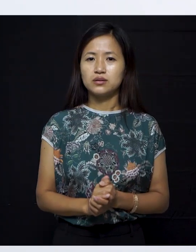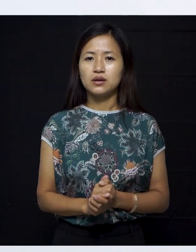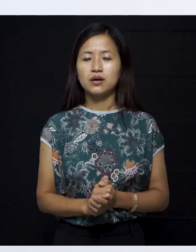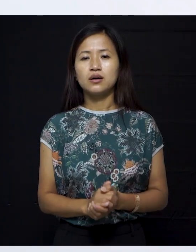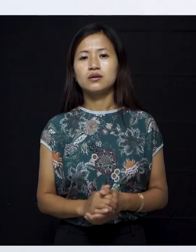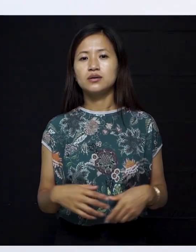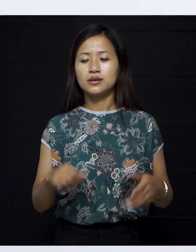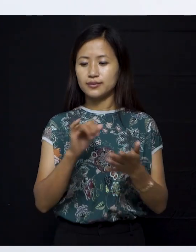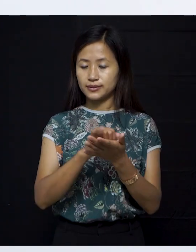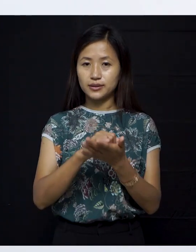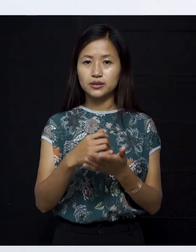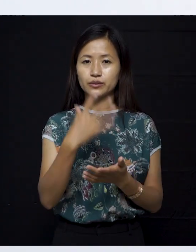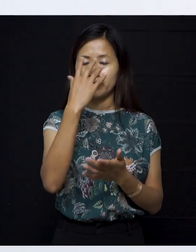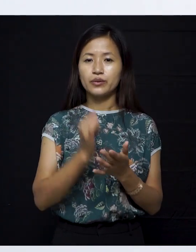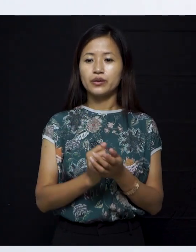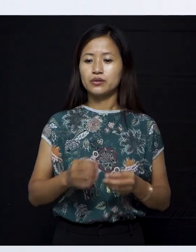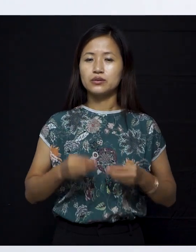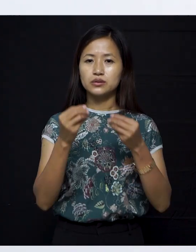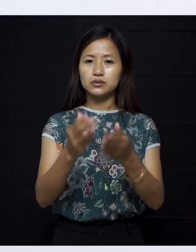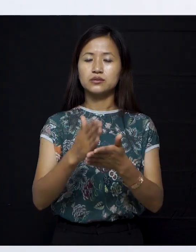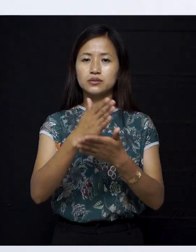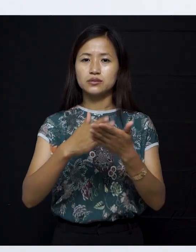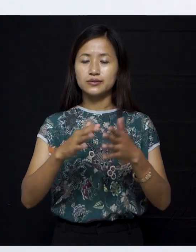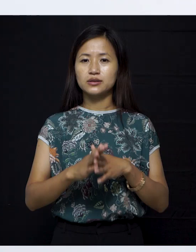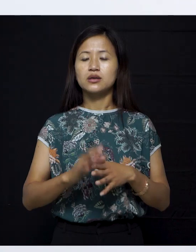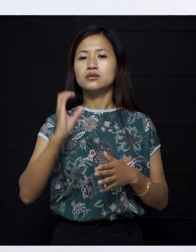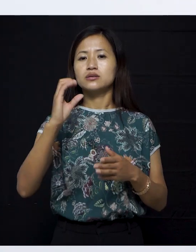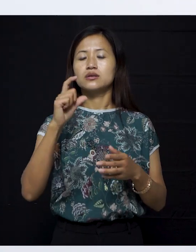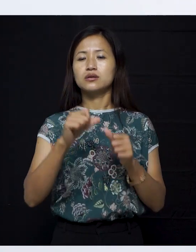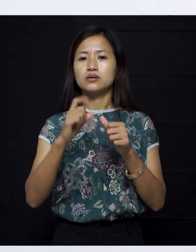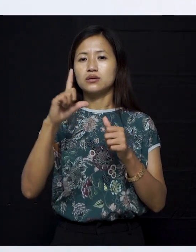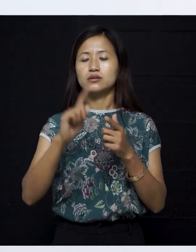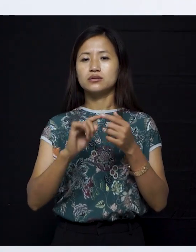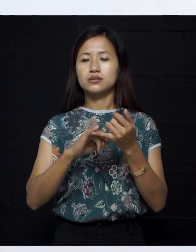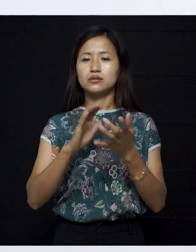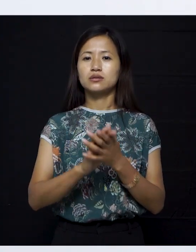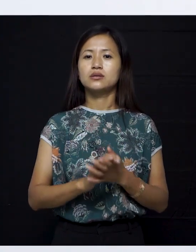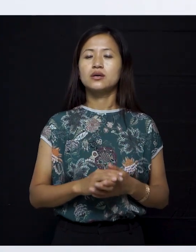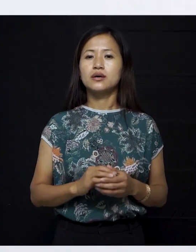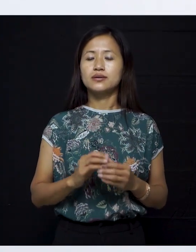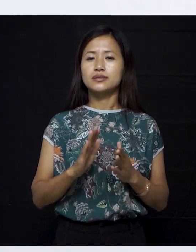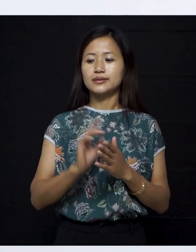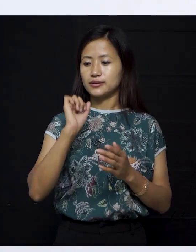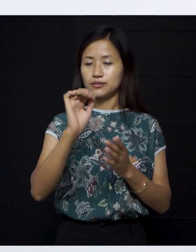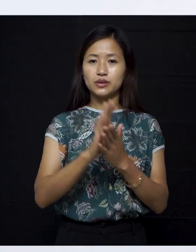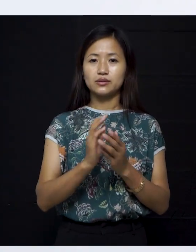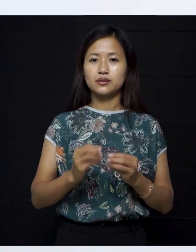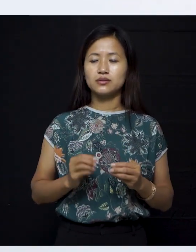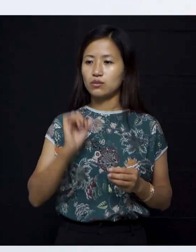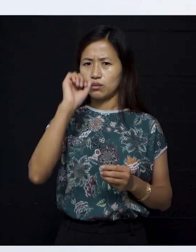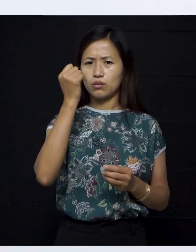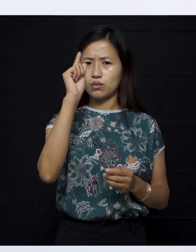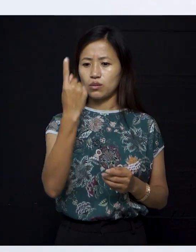own, and that's why we are going to divide clauses into two types, dependent and independent,